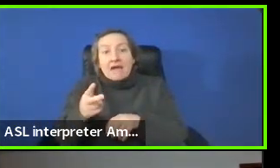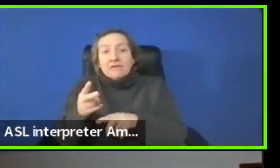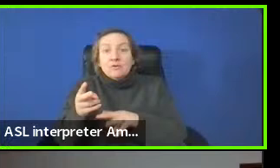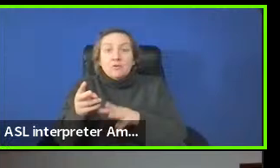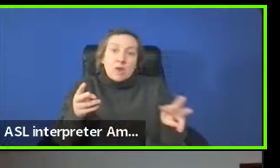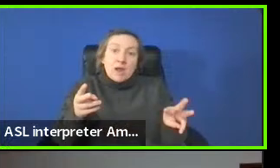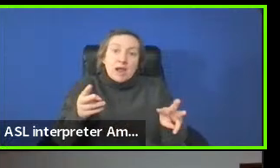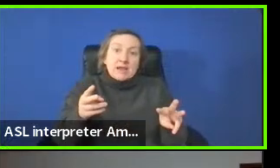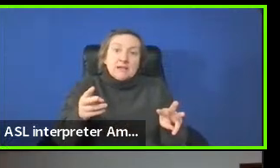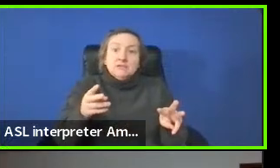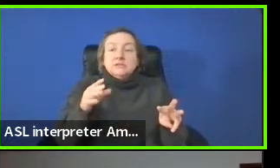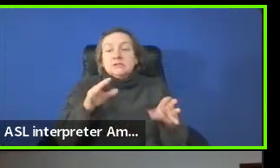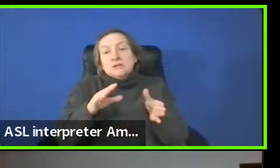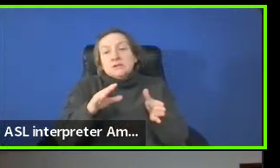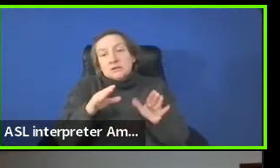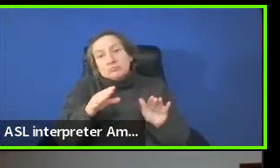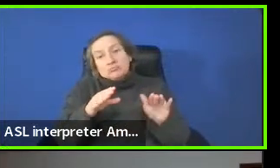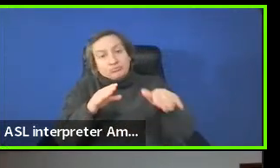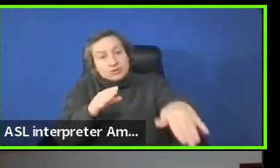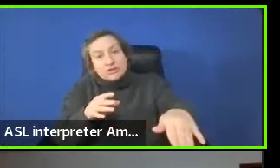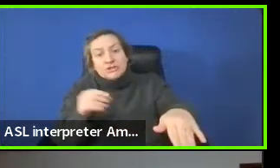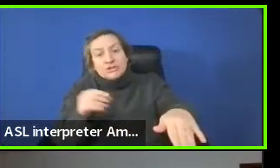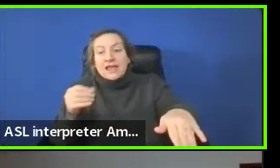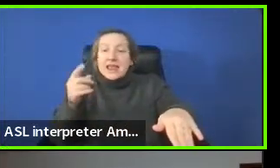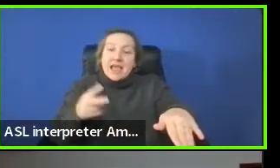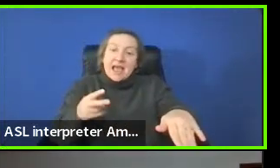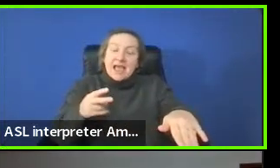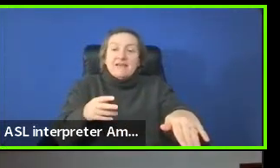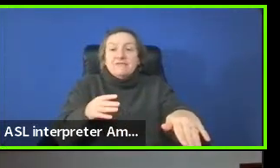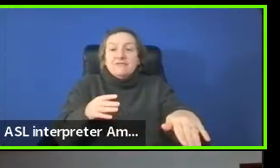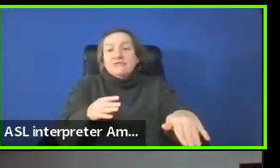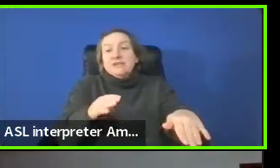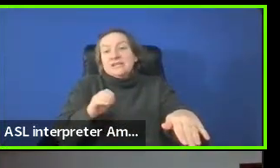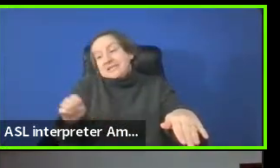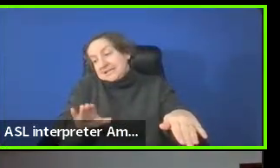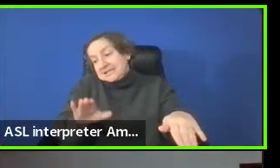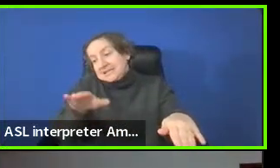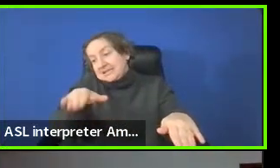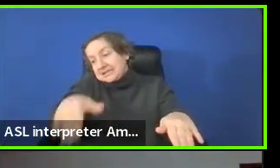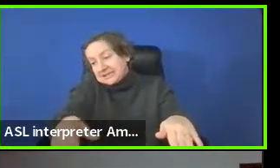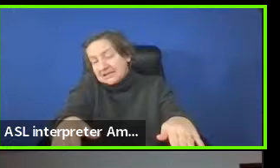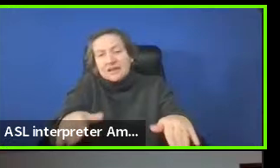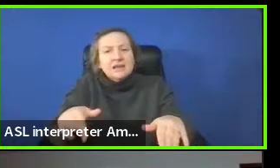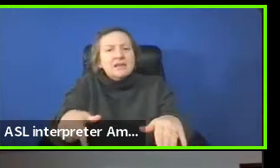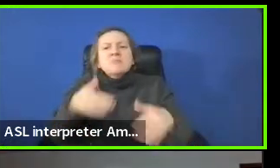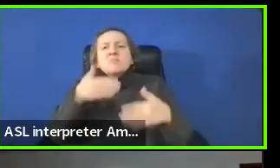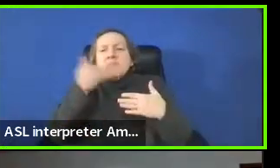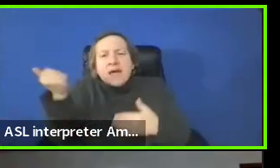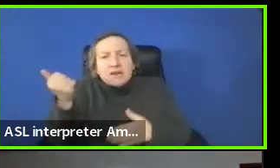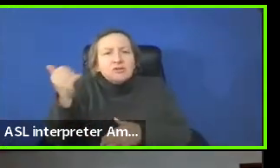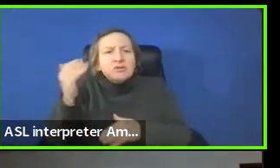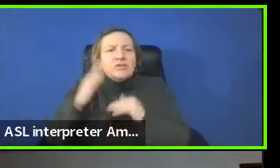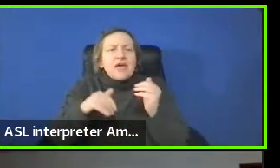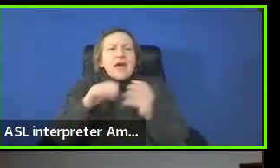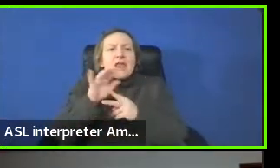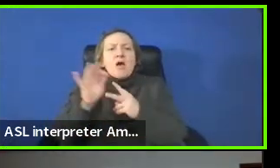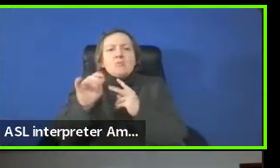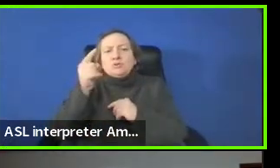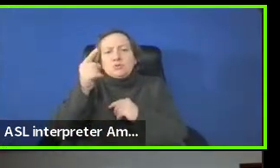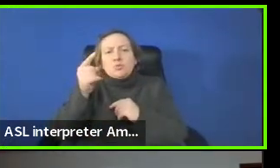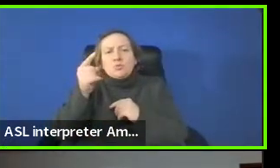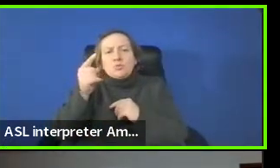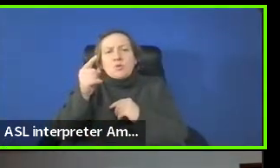option 3 and half west east arterial bridges 4 better than option 1